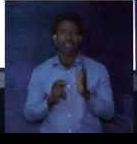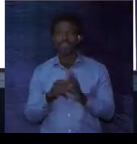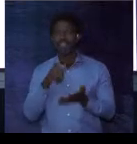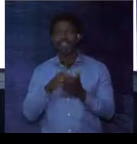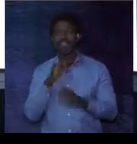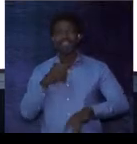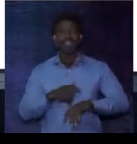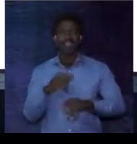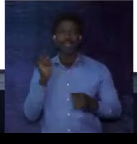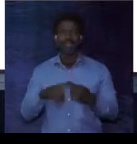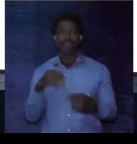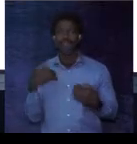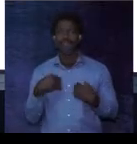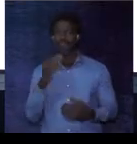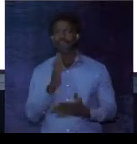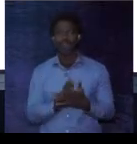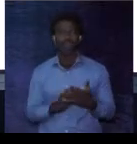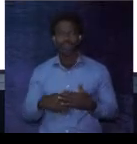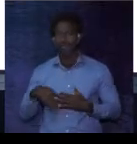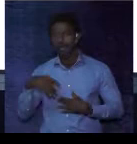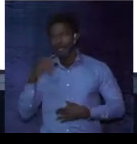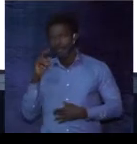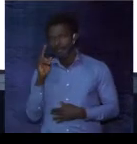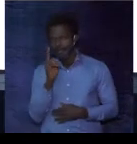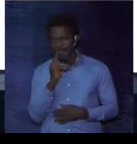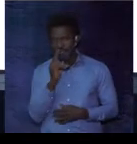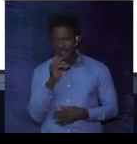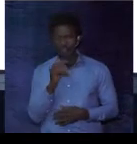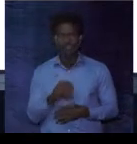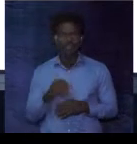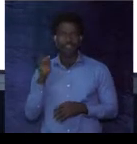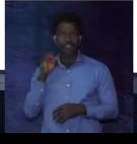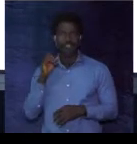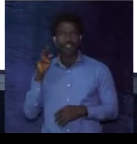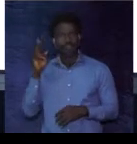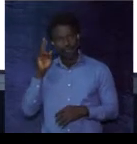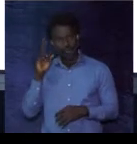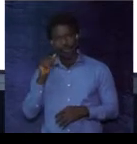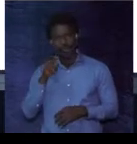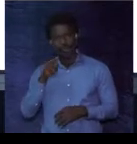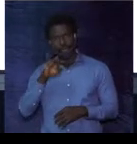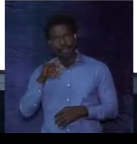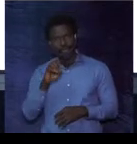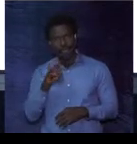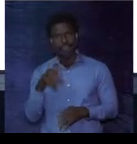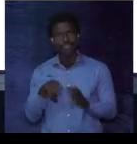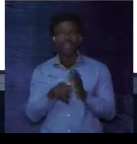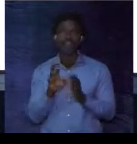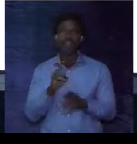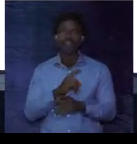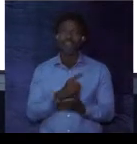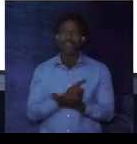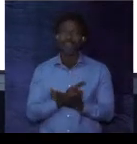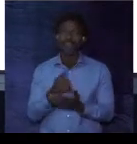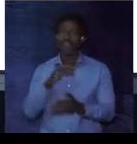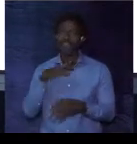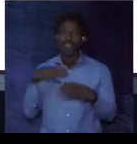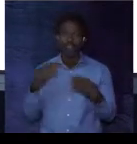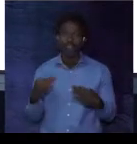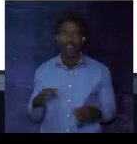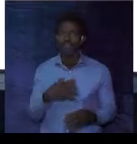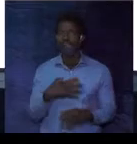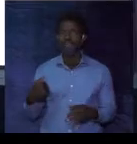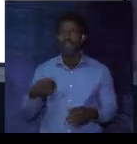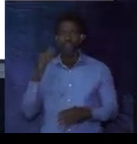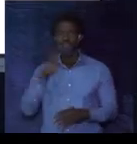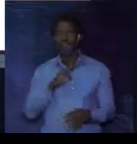time, and that means it is time to have some fun. I am Uncle Agbaje. The revision week is over, and